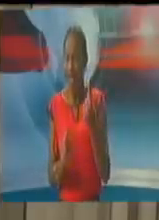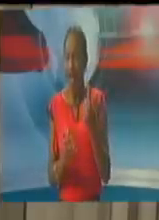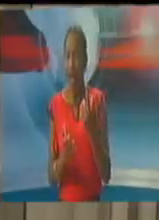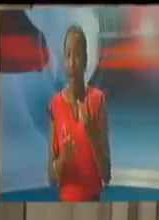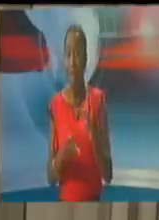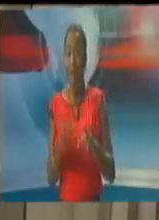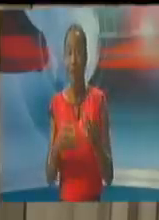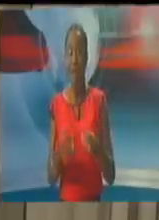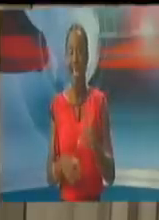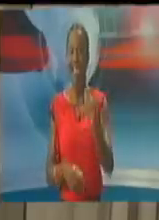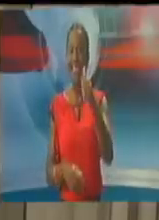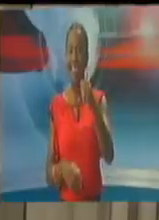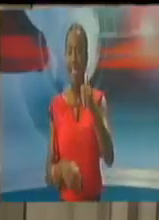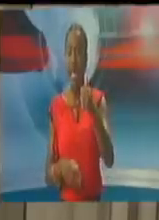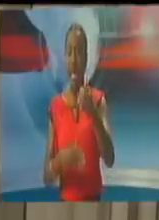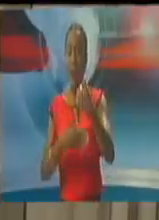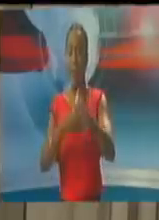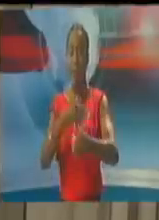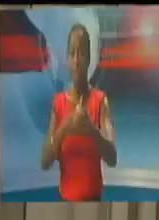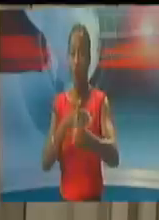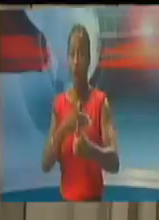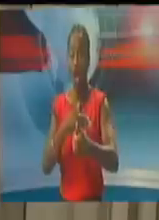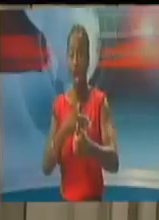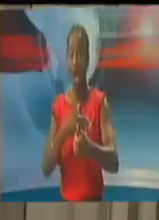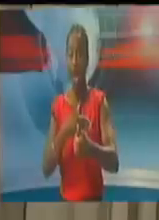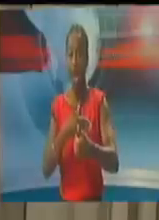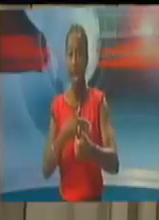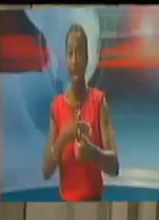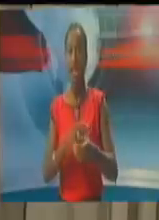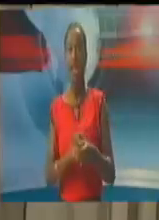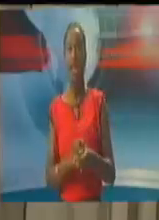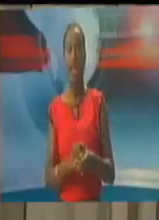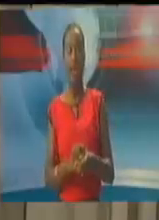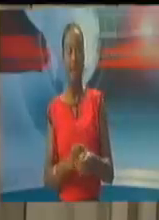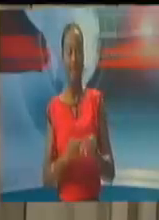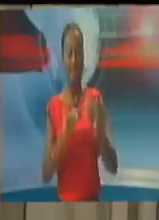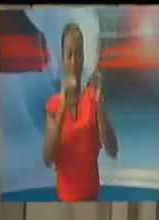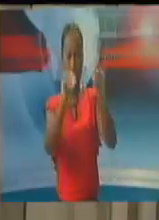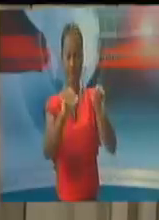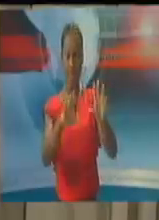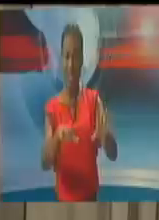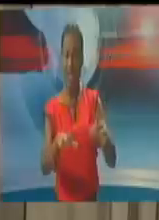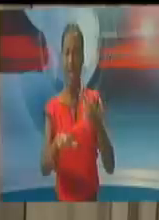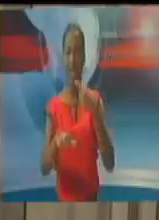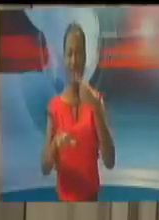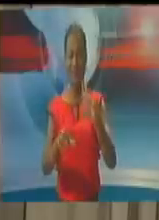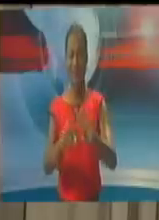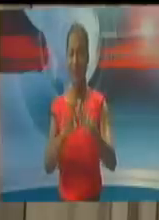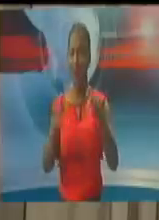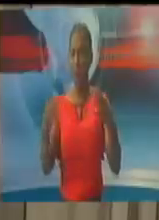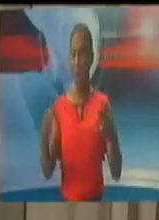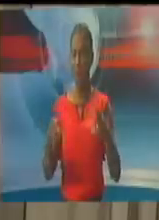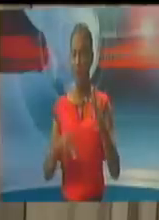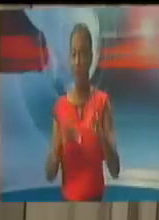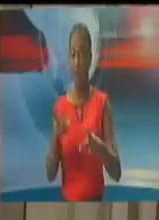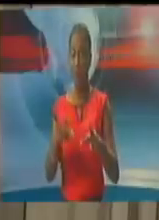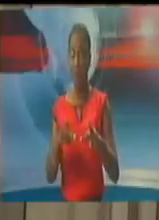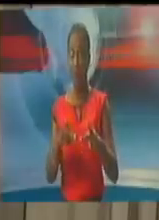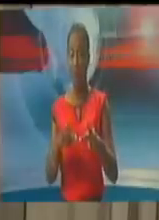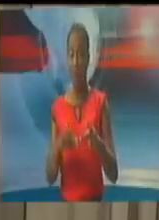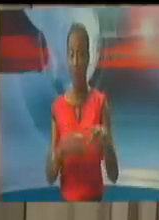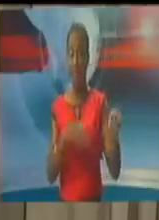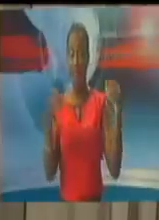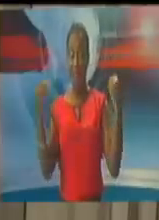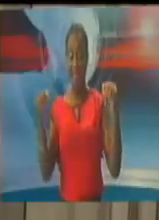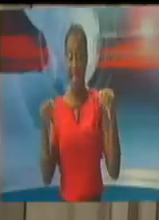10 loaves of bread, putting it in their storefront and claiming to be a bakery. Persons all of a sudden selling mops and brooms and